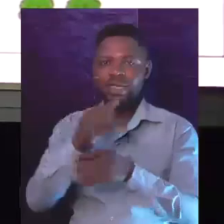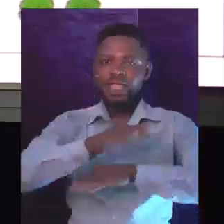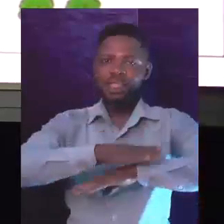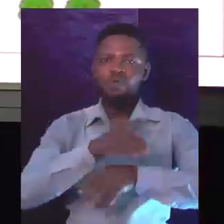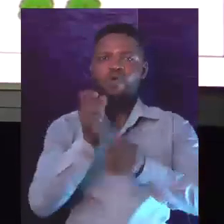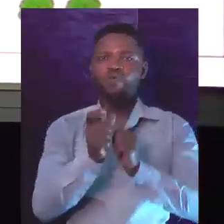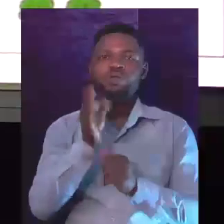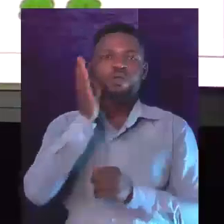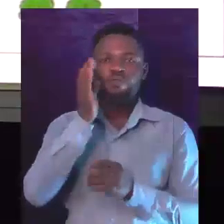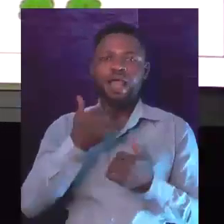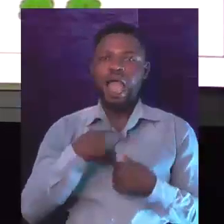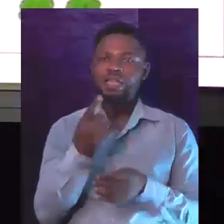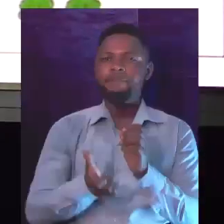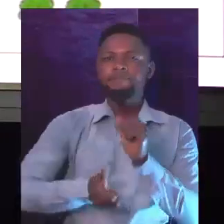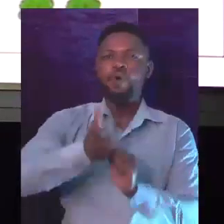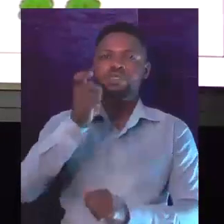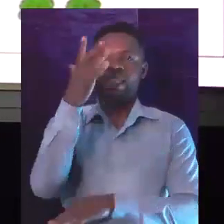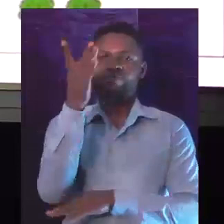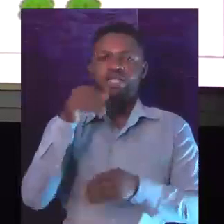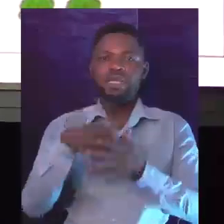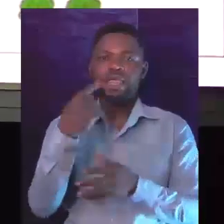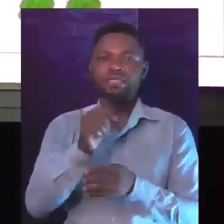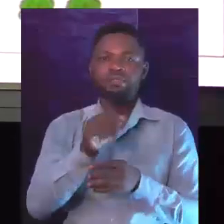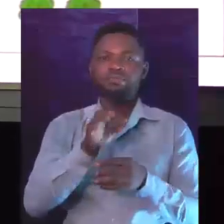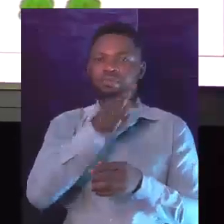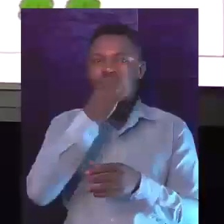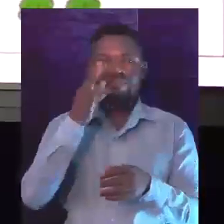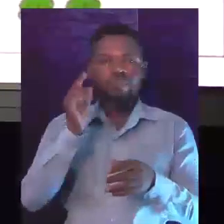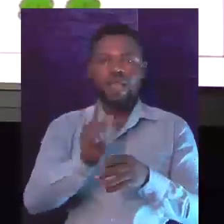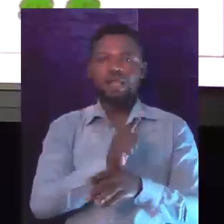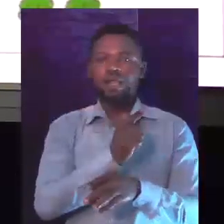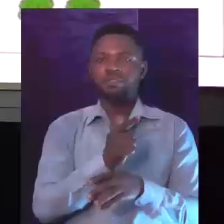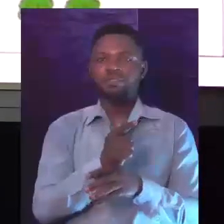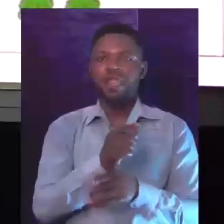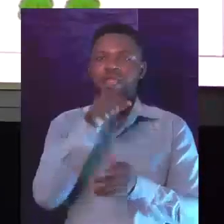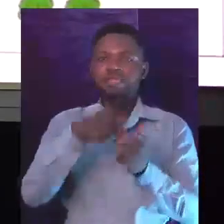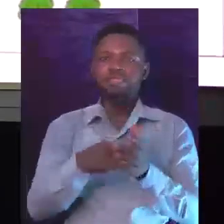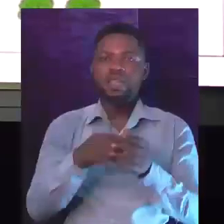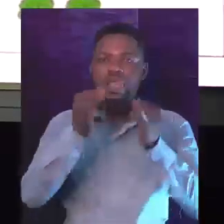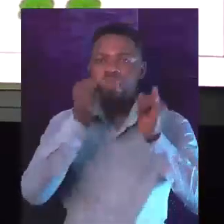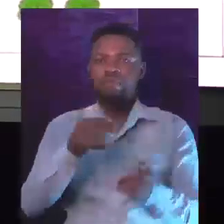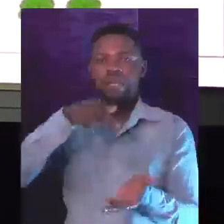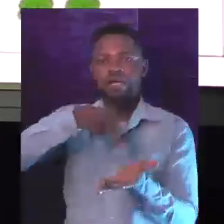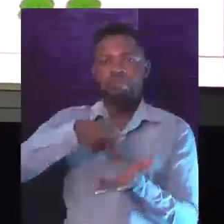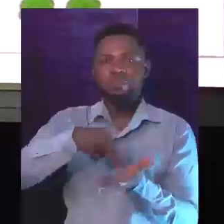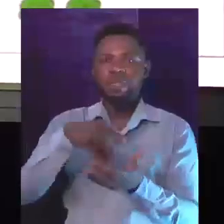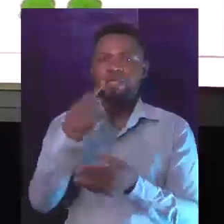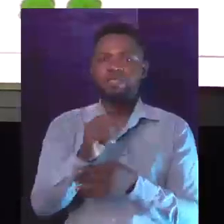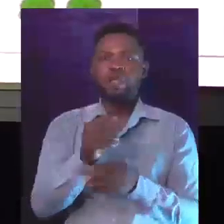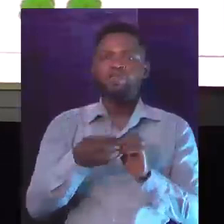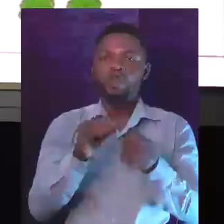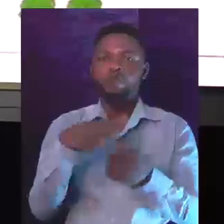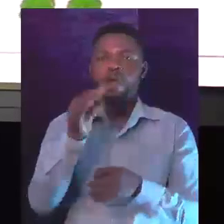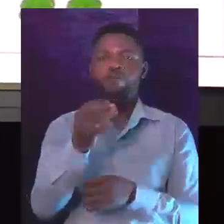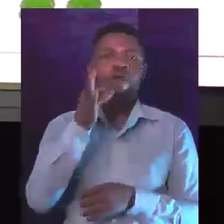table. Which fruit has the most trees in the garden? This image represents the number of